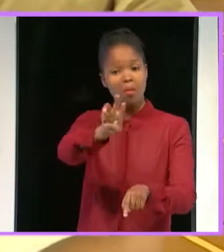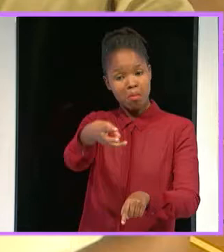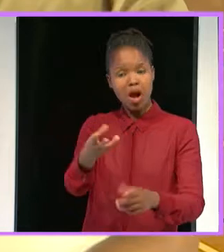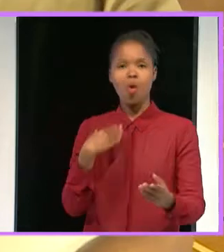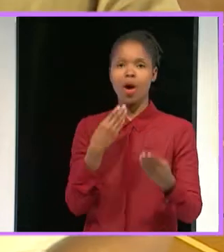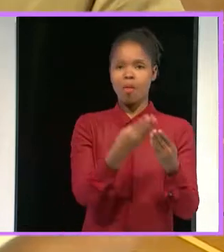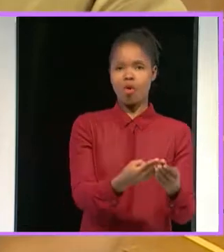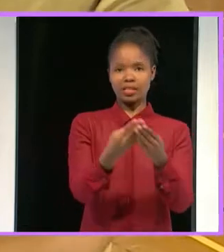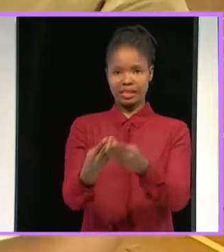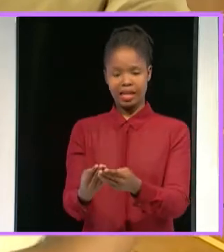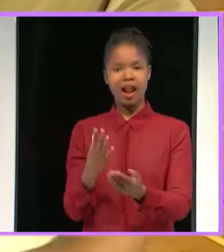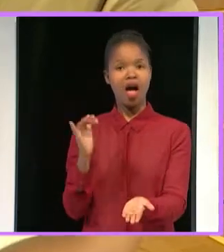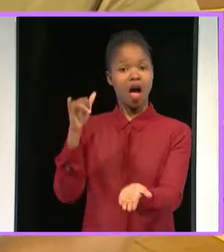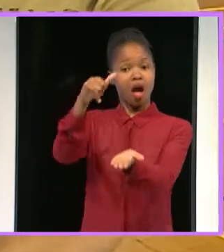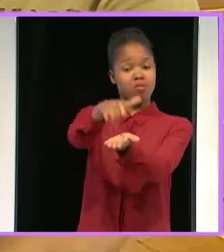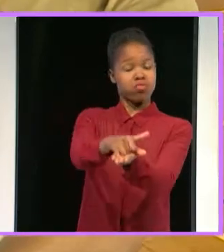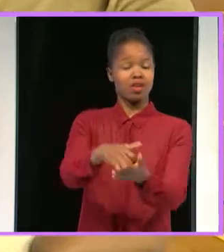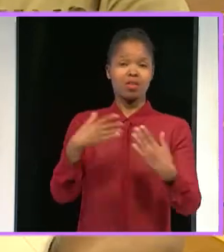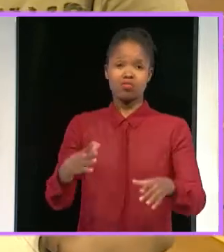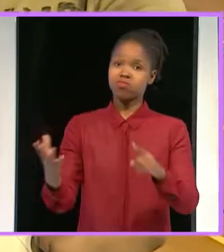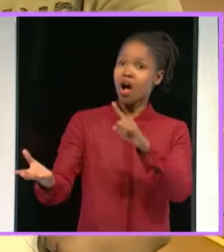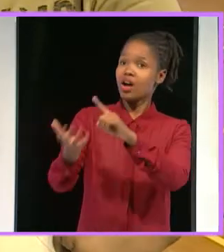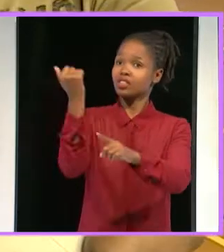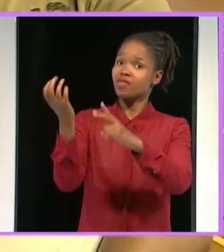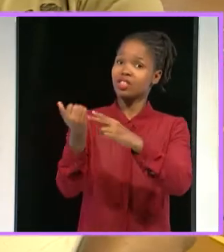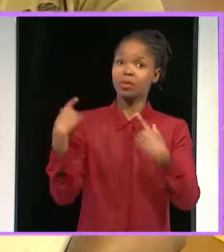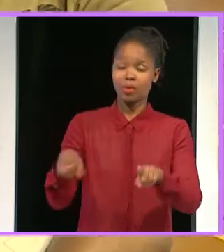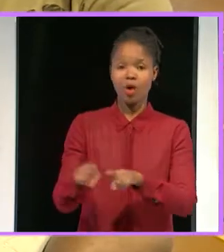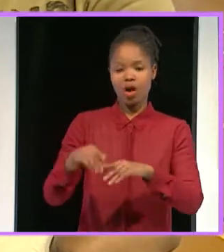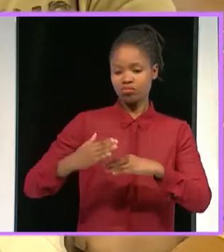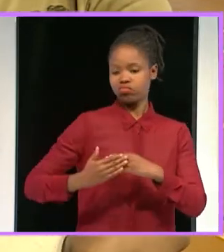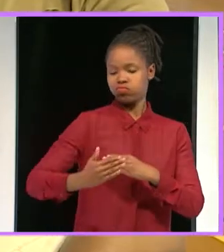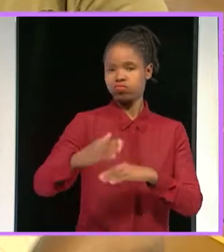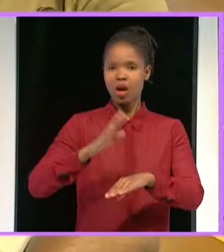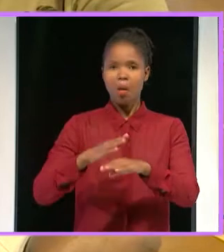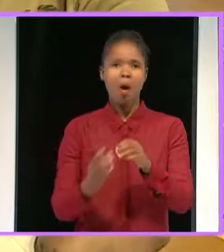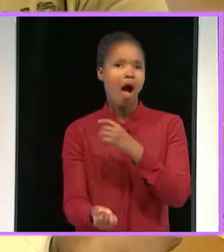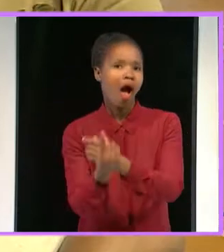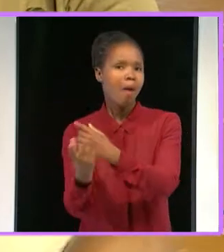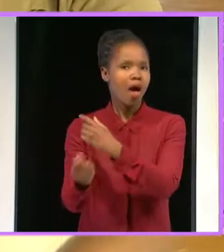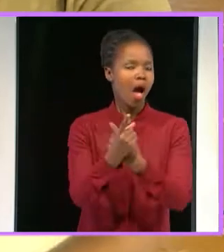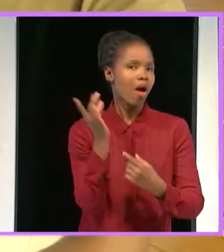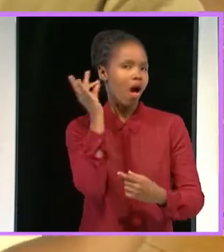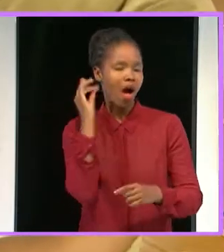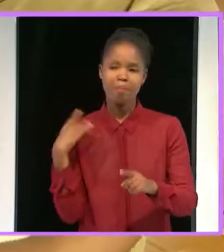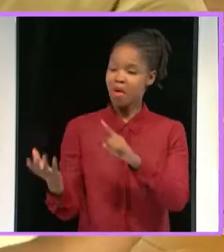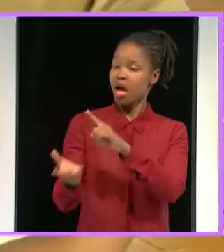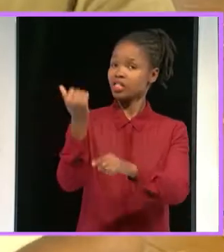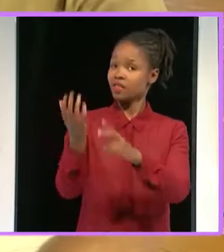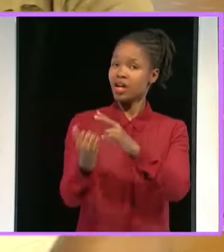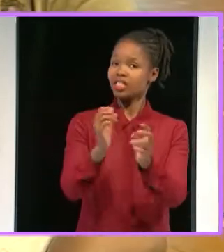they landed at Brazil and they've been performing. So in the coming weeks, we're gonna be bringing you all the stories Guti Ama achievements.